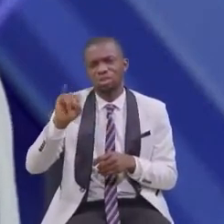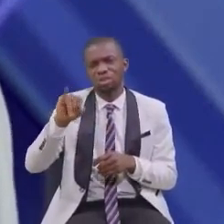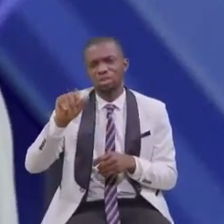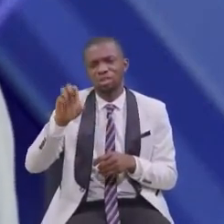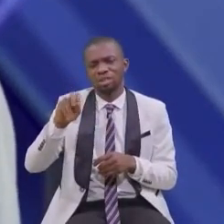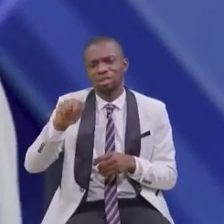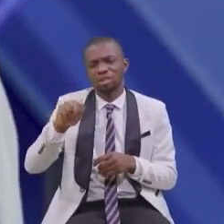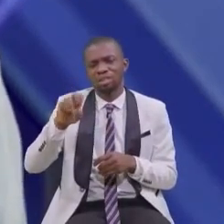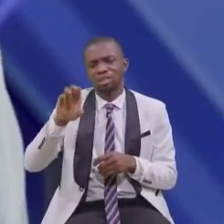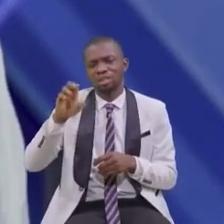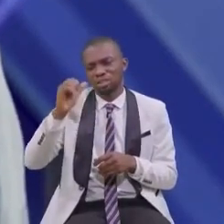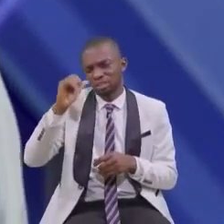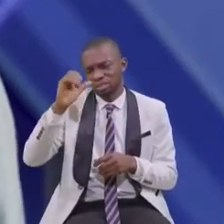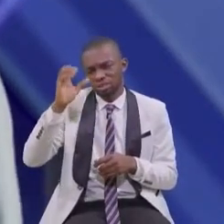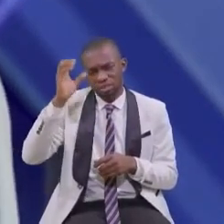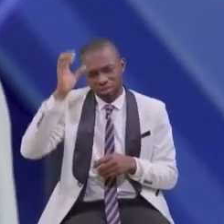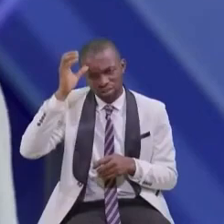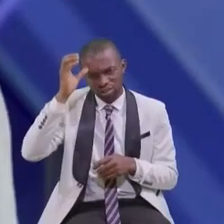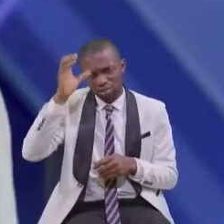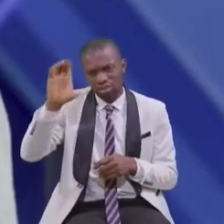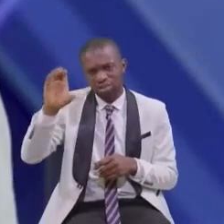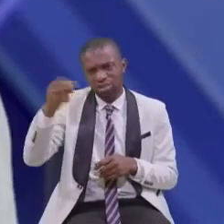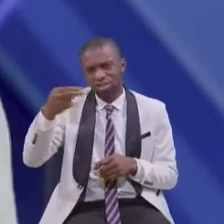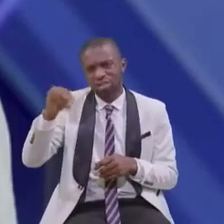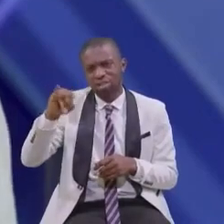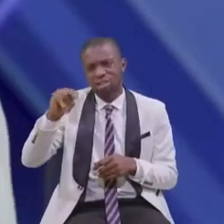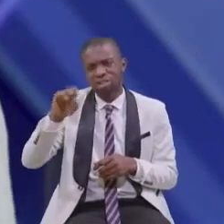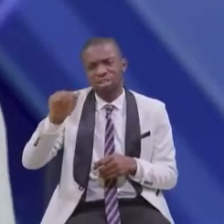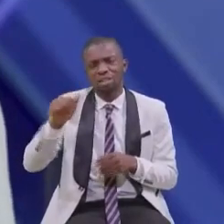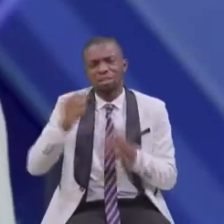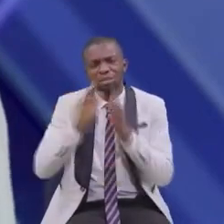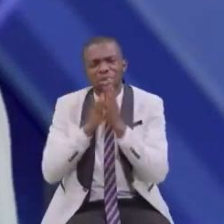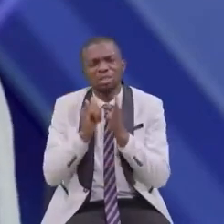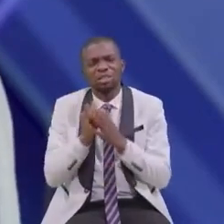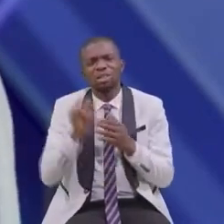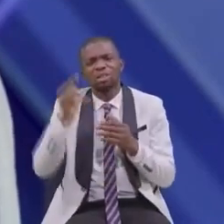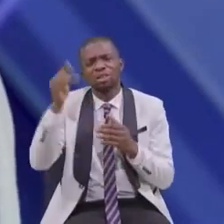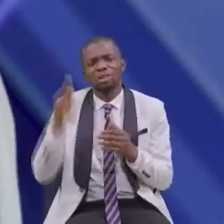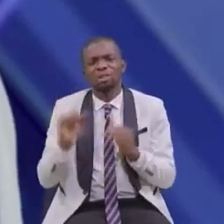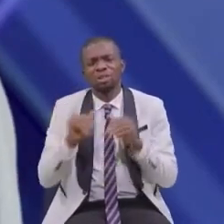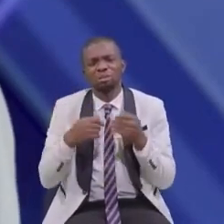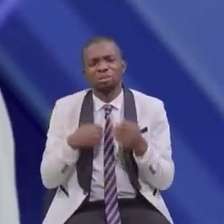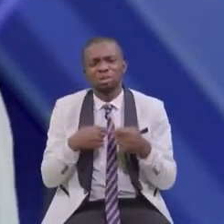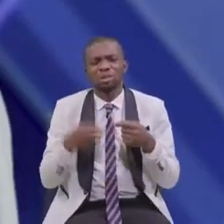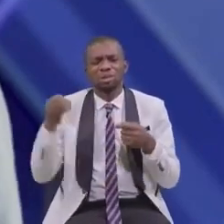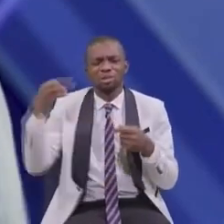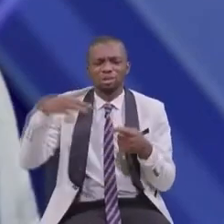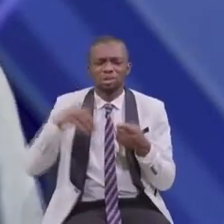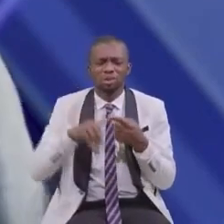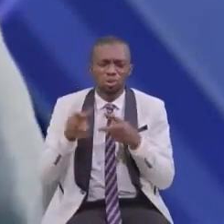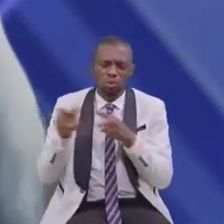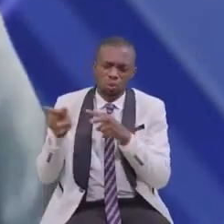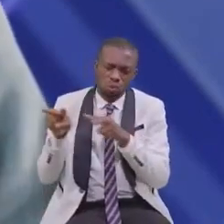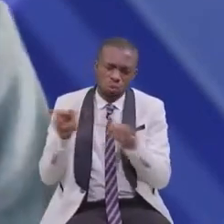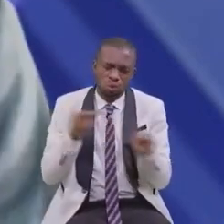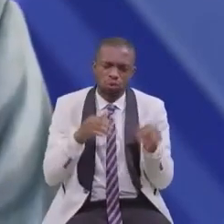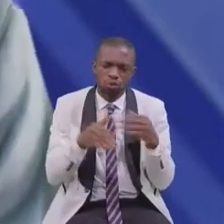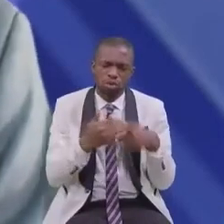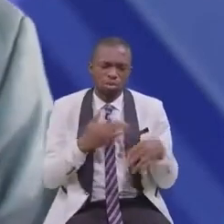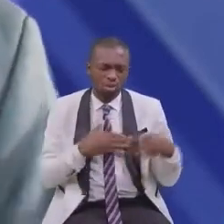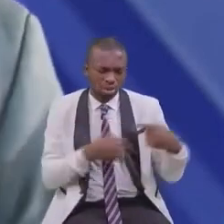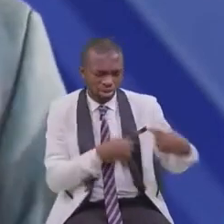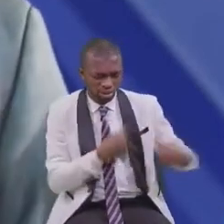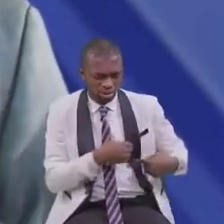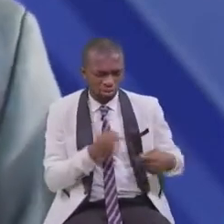watch over my conscience so that I will not have a dead conscience. I will not have a defiled conscience. I will not have